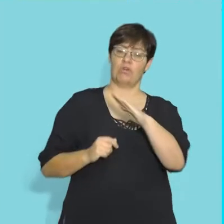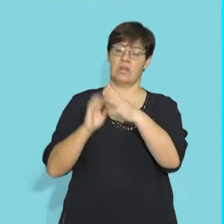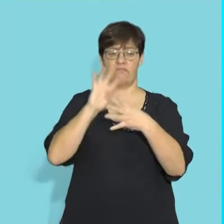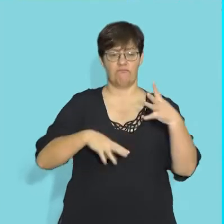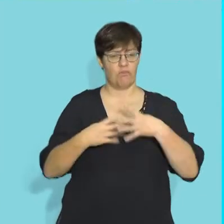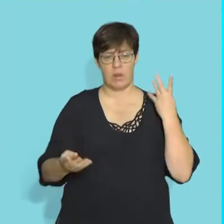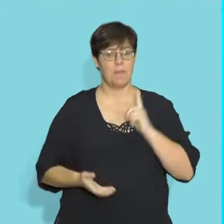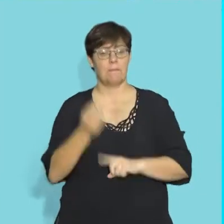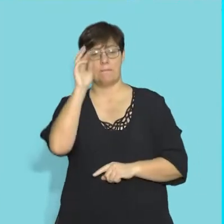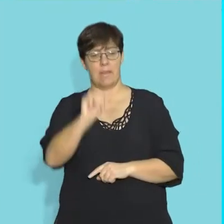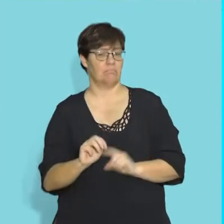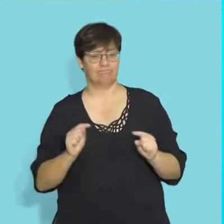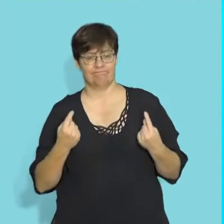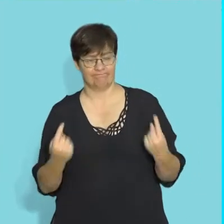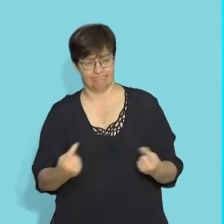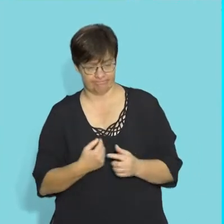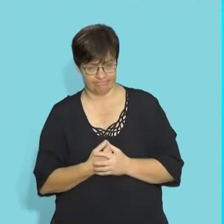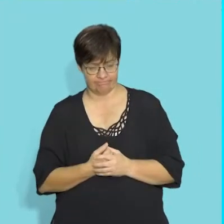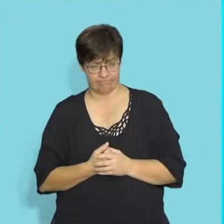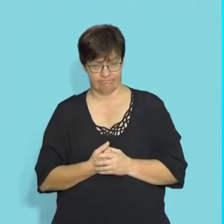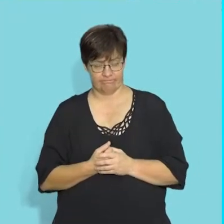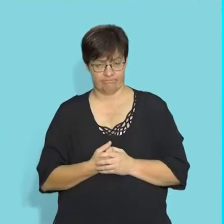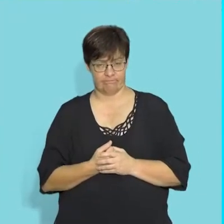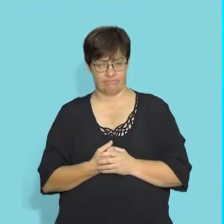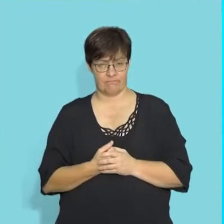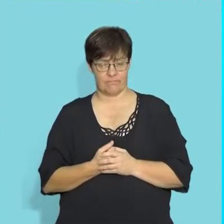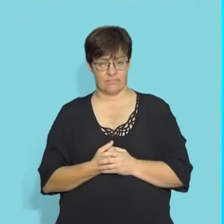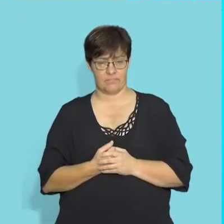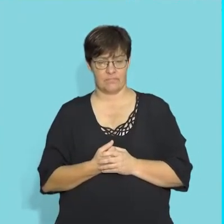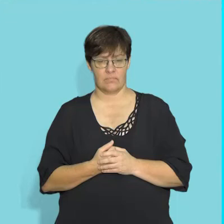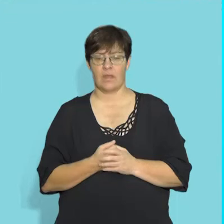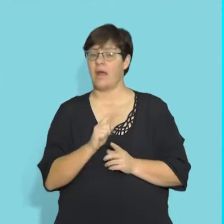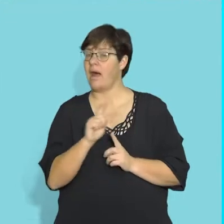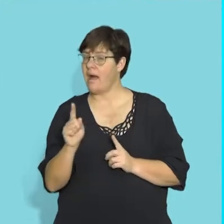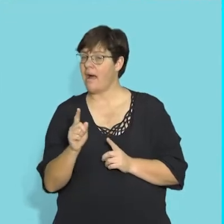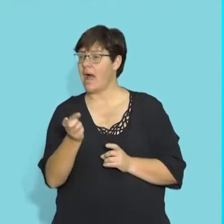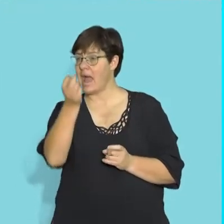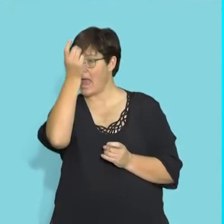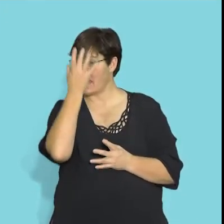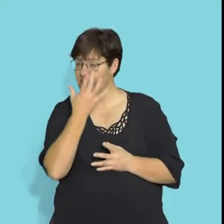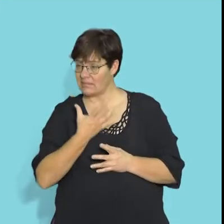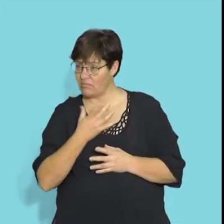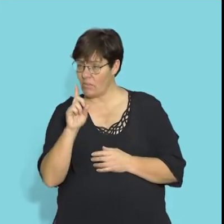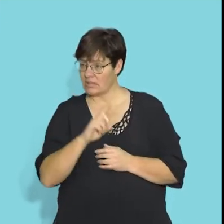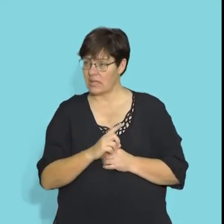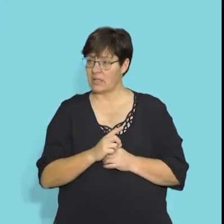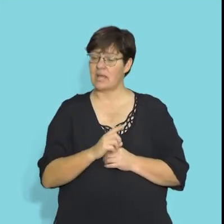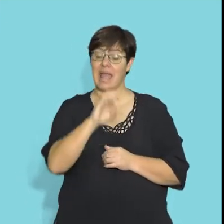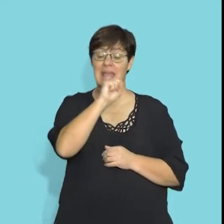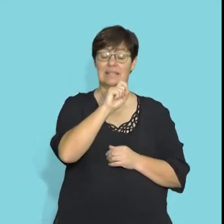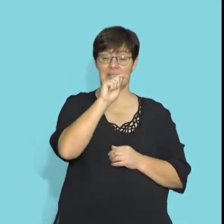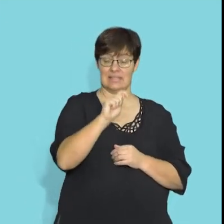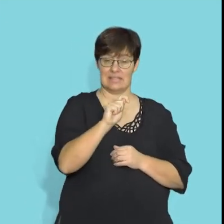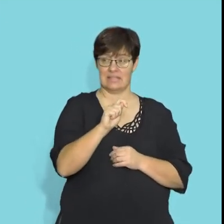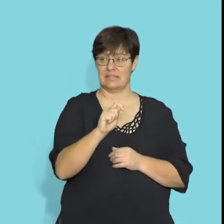to find the gradient. All right? But the extra piece of information that they told me is that line ST